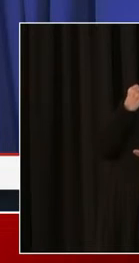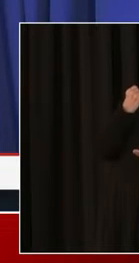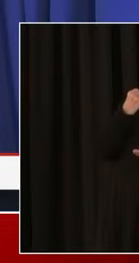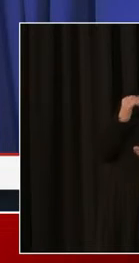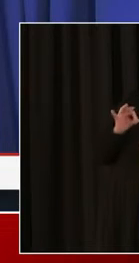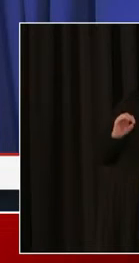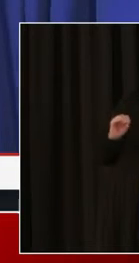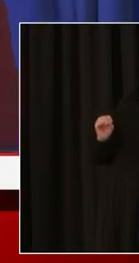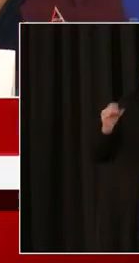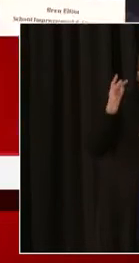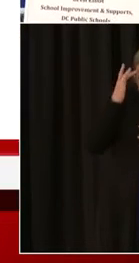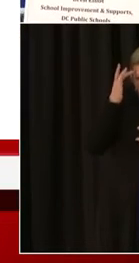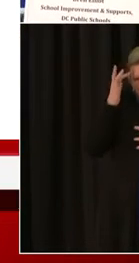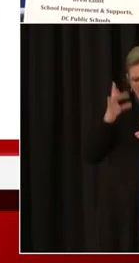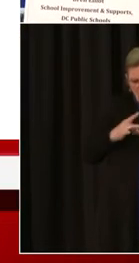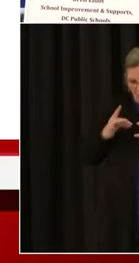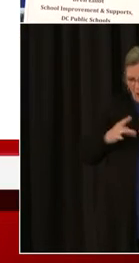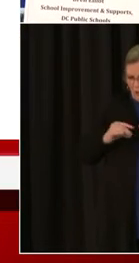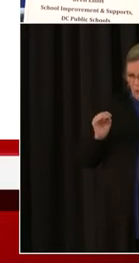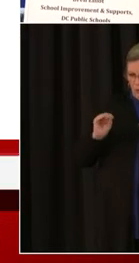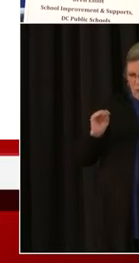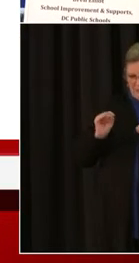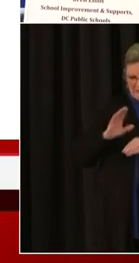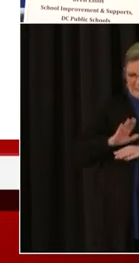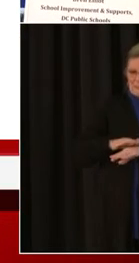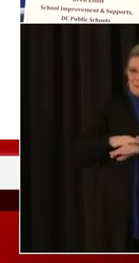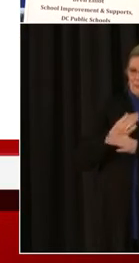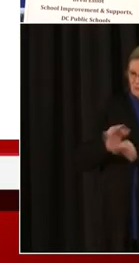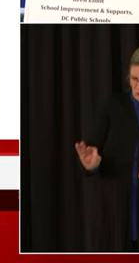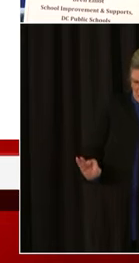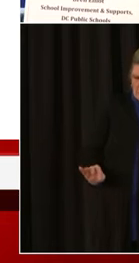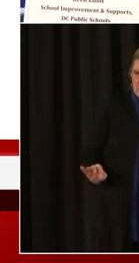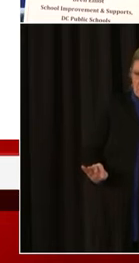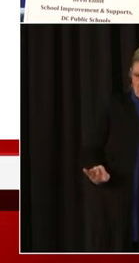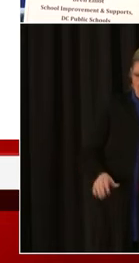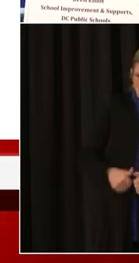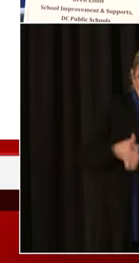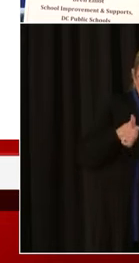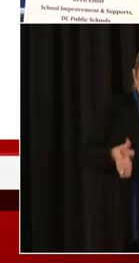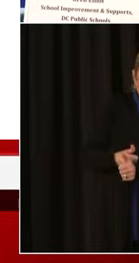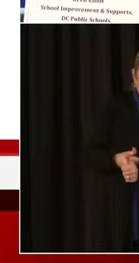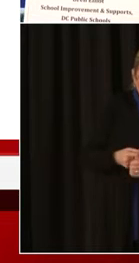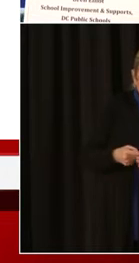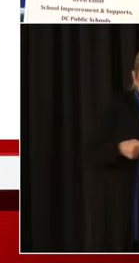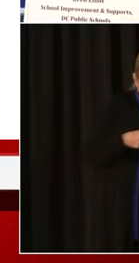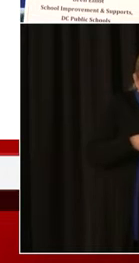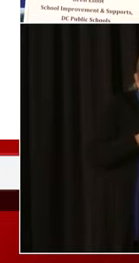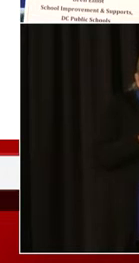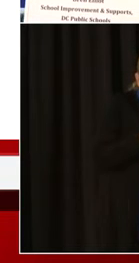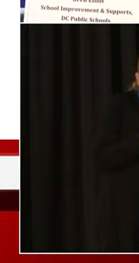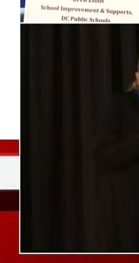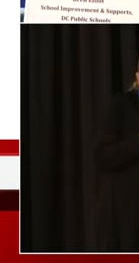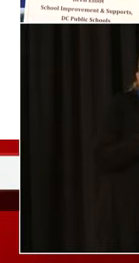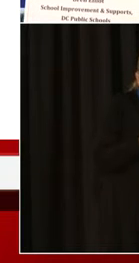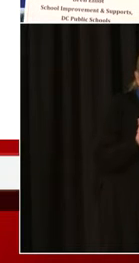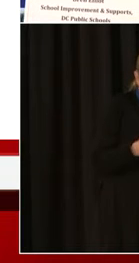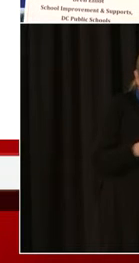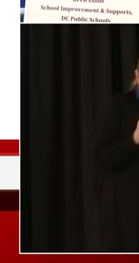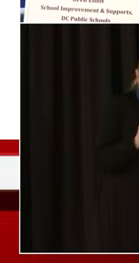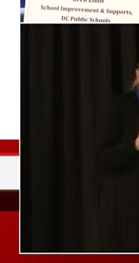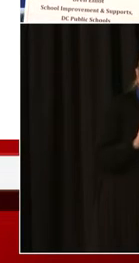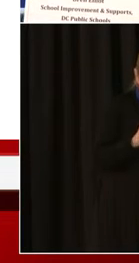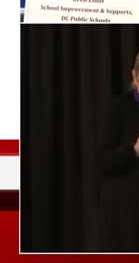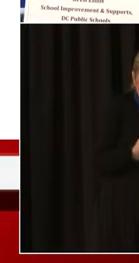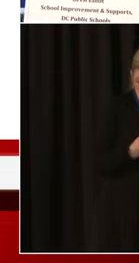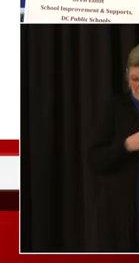symptom-free, and that they abide by the Ask, Look protocol. And we have done training with our families, with our school staff, so